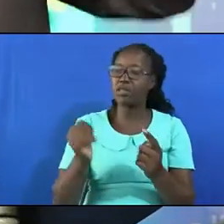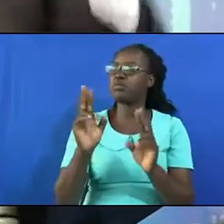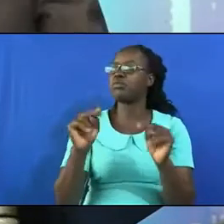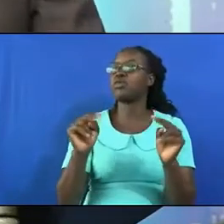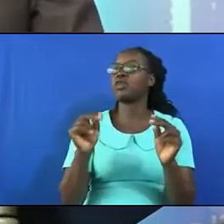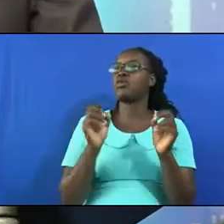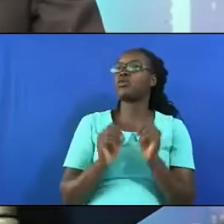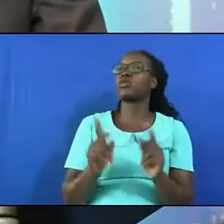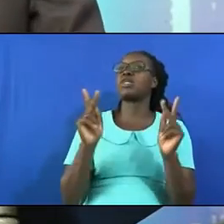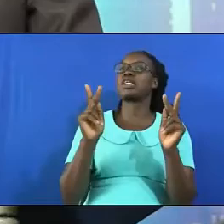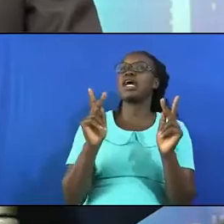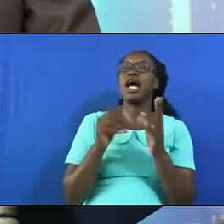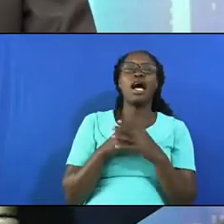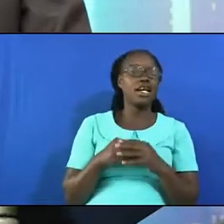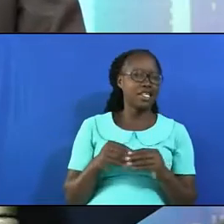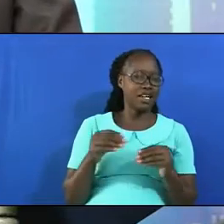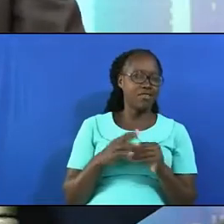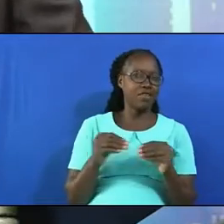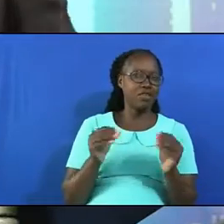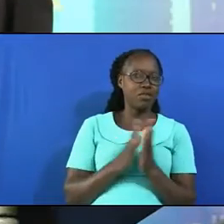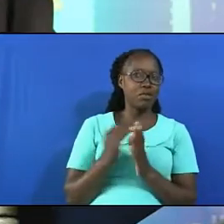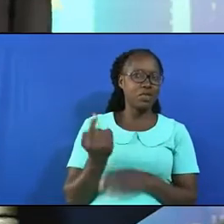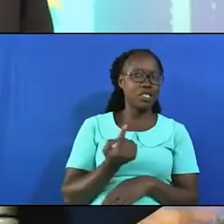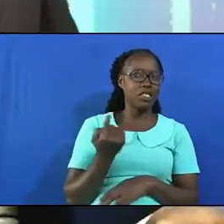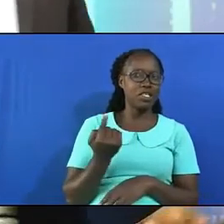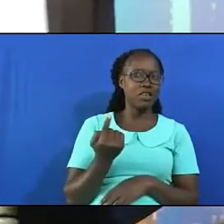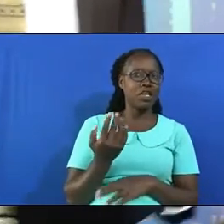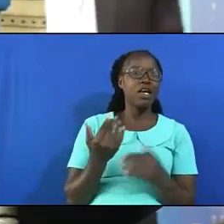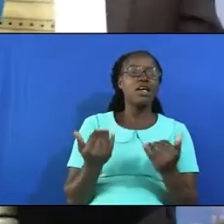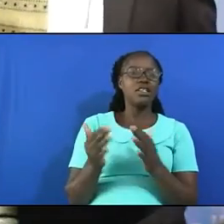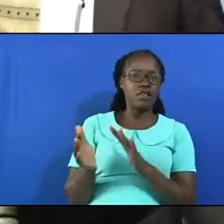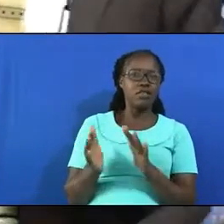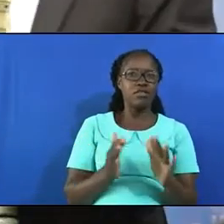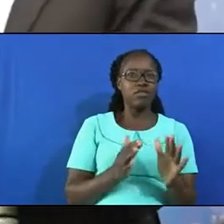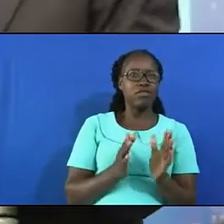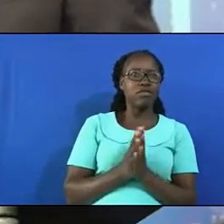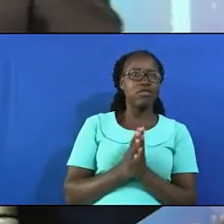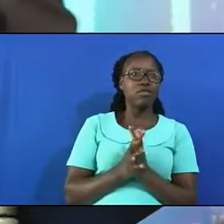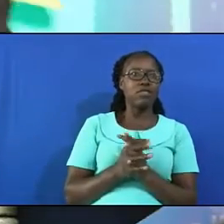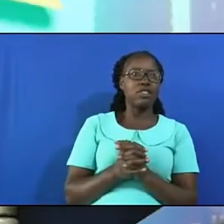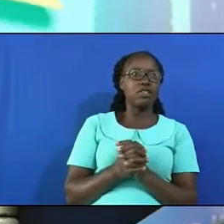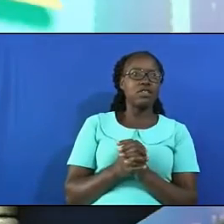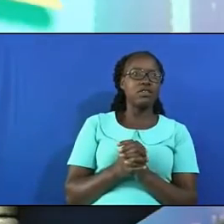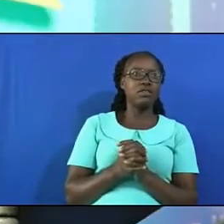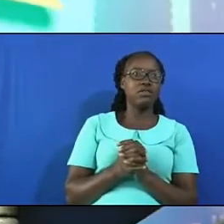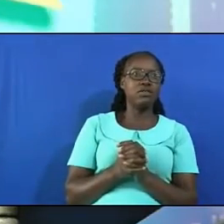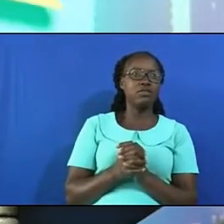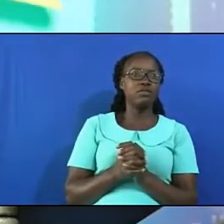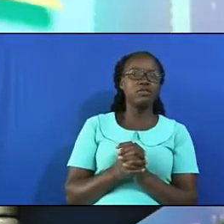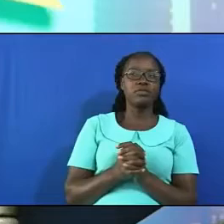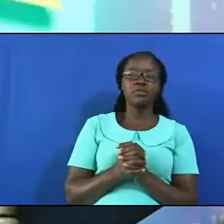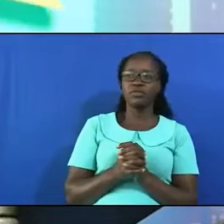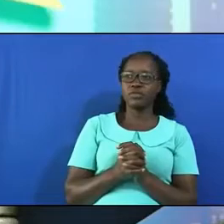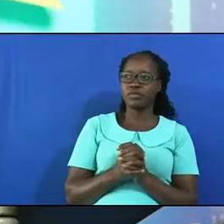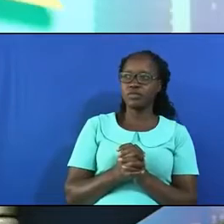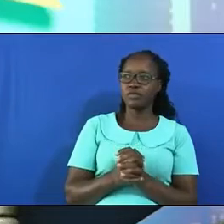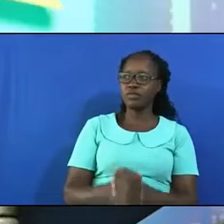Jesus was okay and comfortable with being single. Now let's read another verse. But we are saying, if you can't be